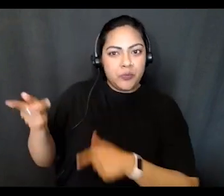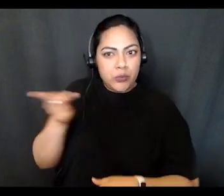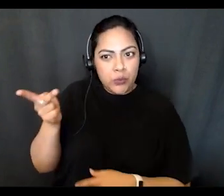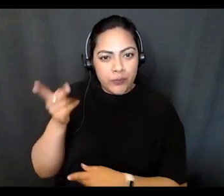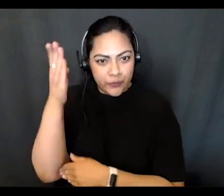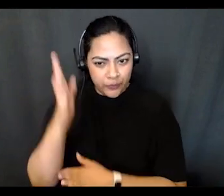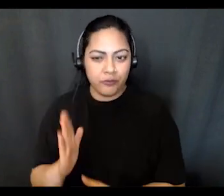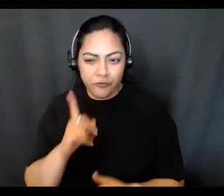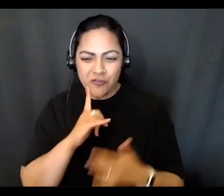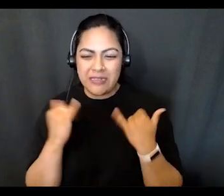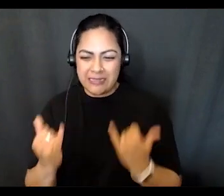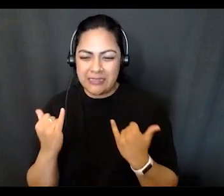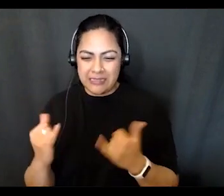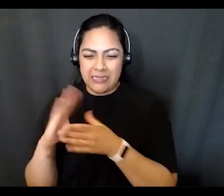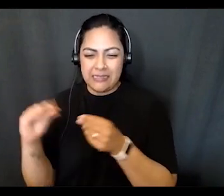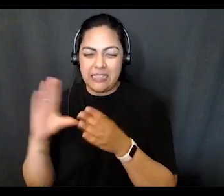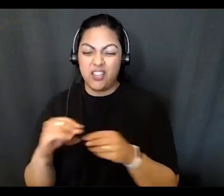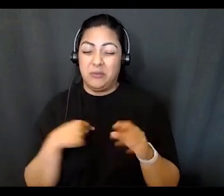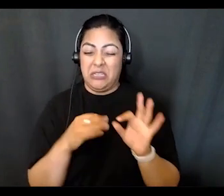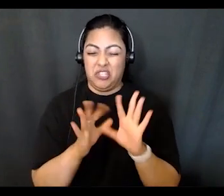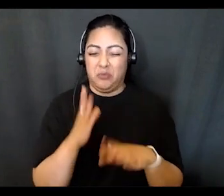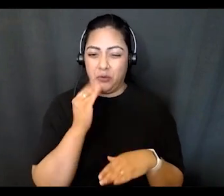for today's session now. Thank you.